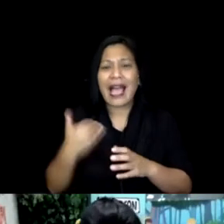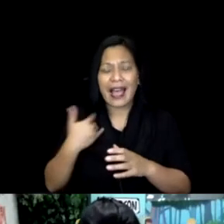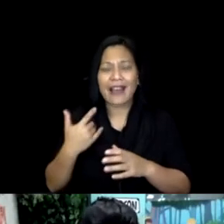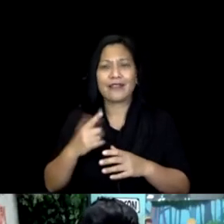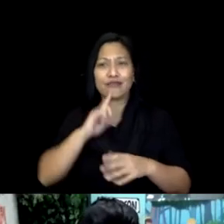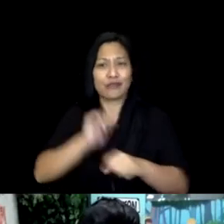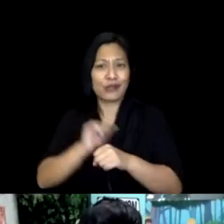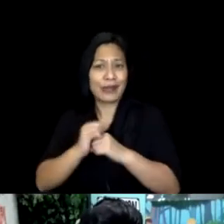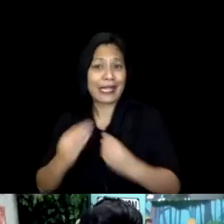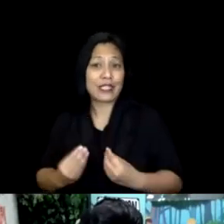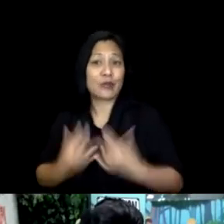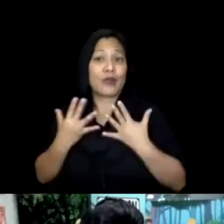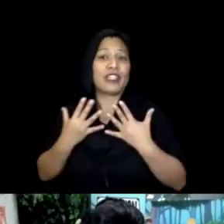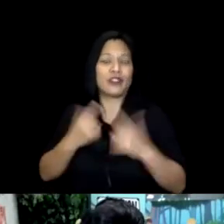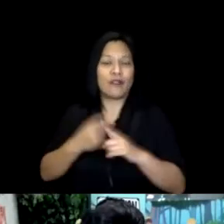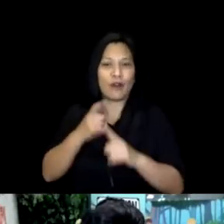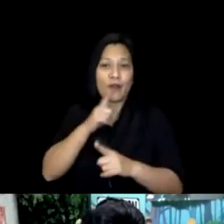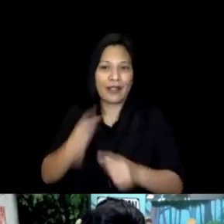real life in everything that I do.